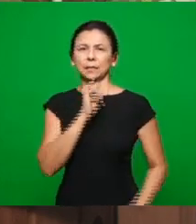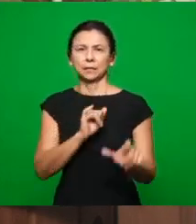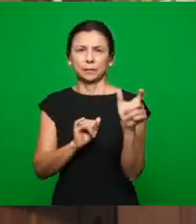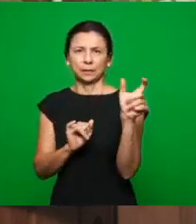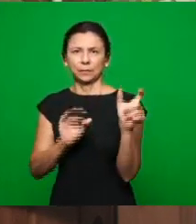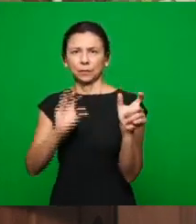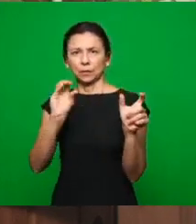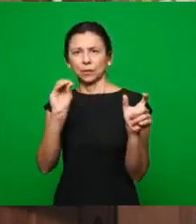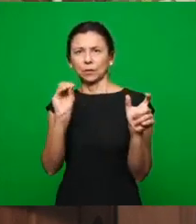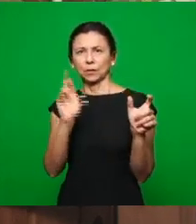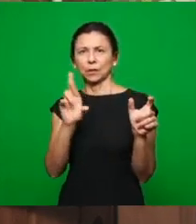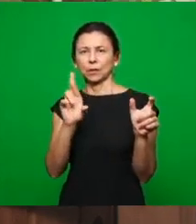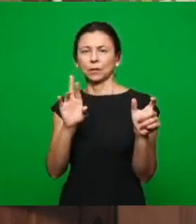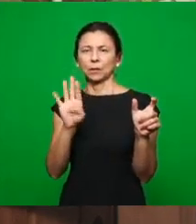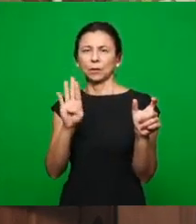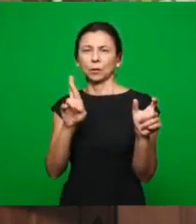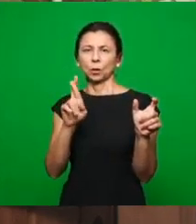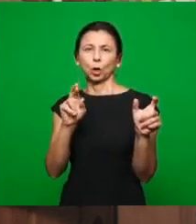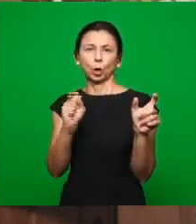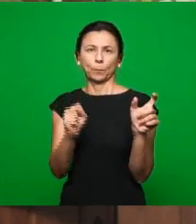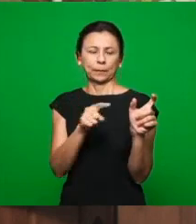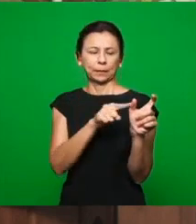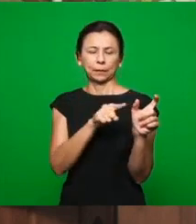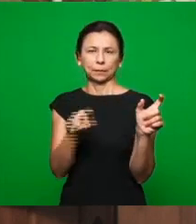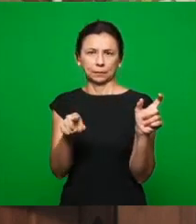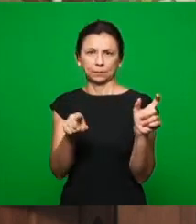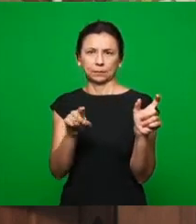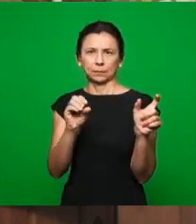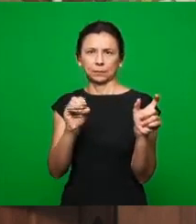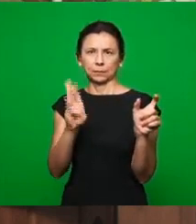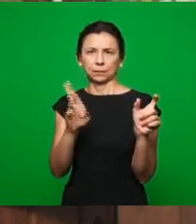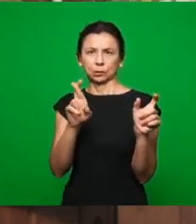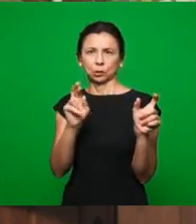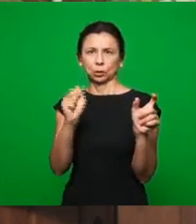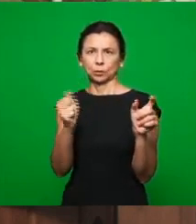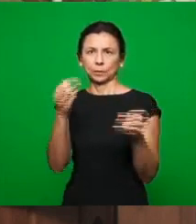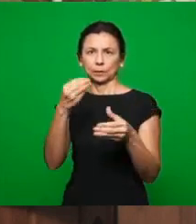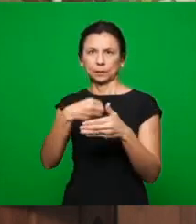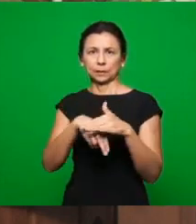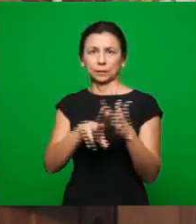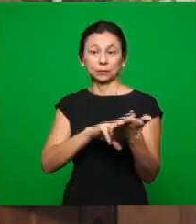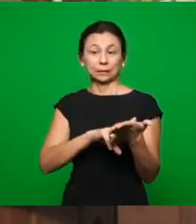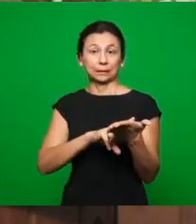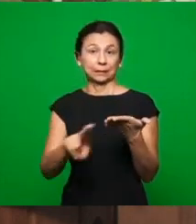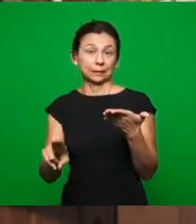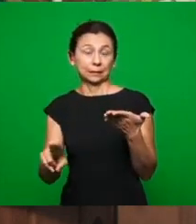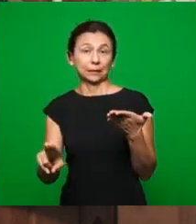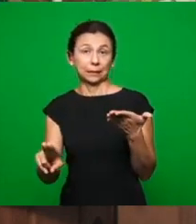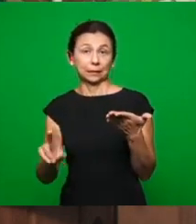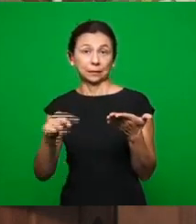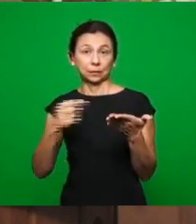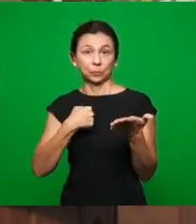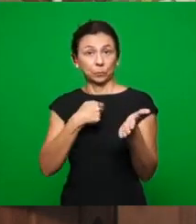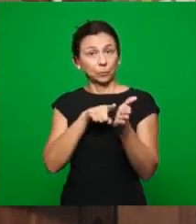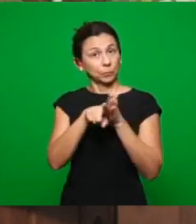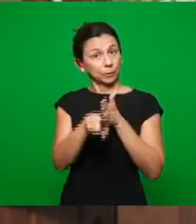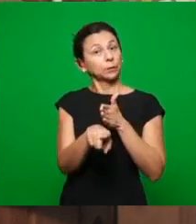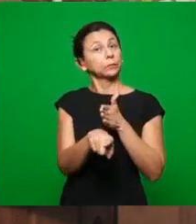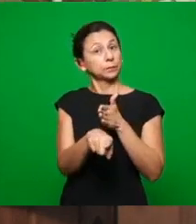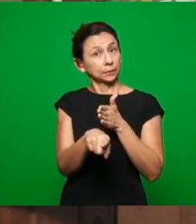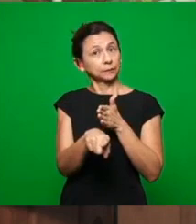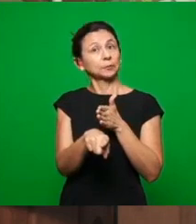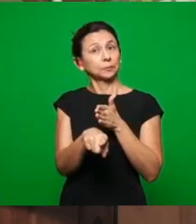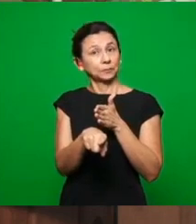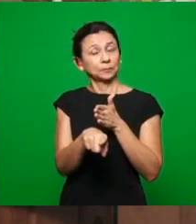like, for example, the word work is here in the entire letter, and I'm going to ask a question later. The pastor is going to